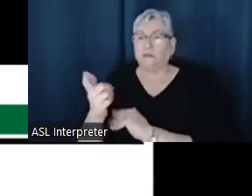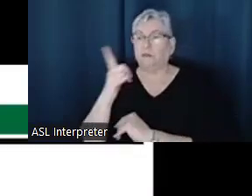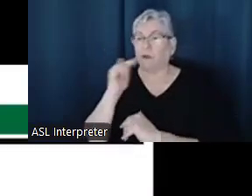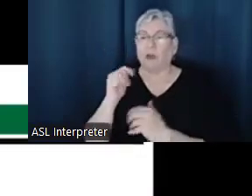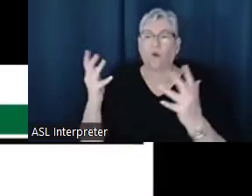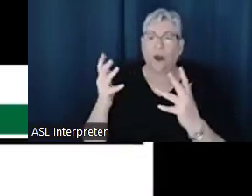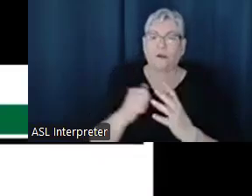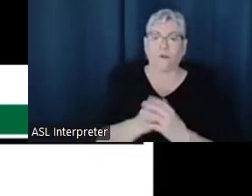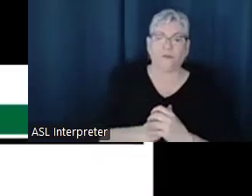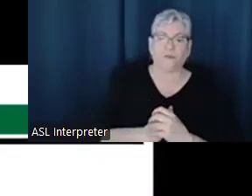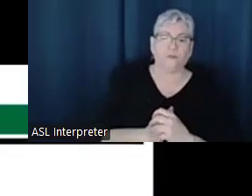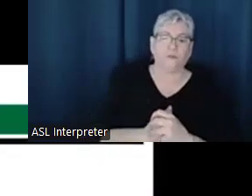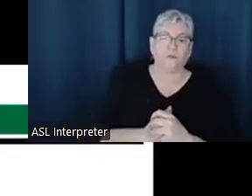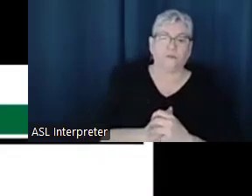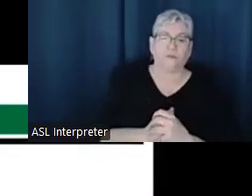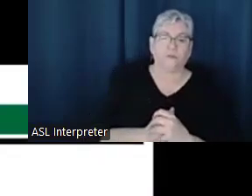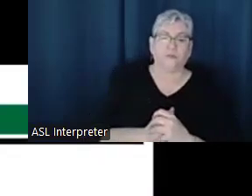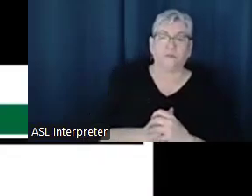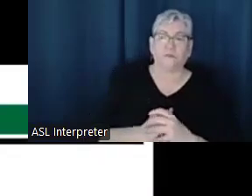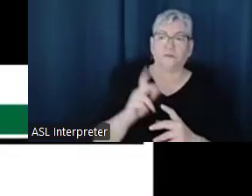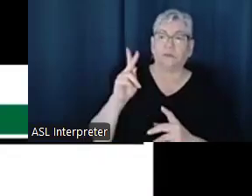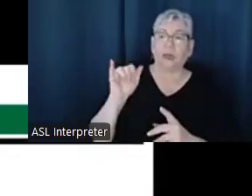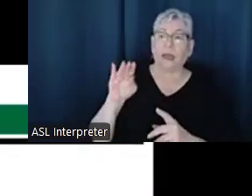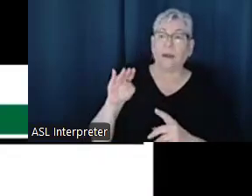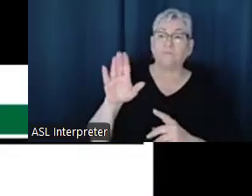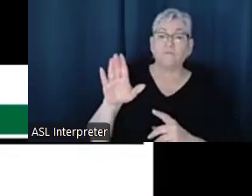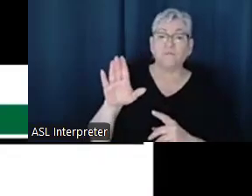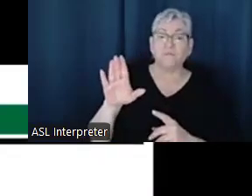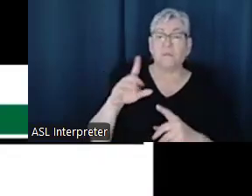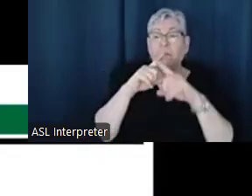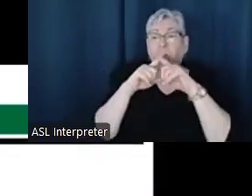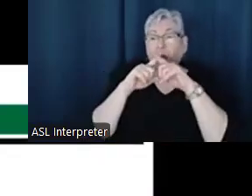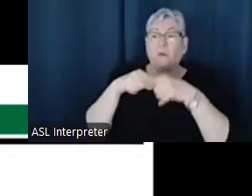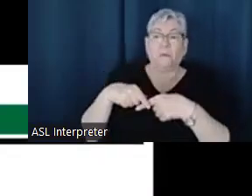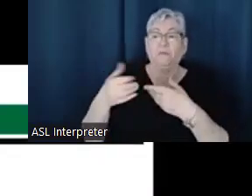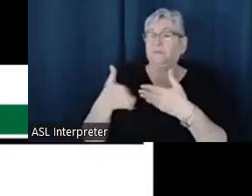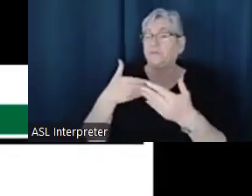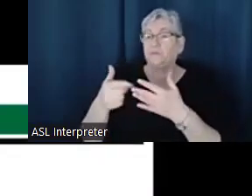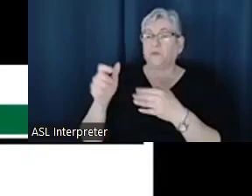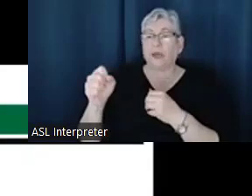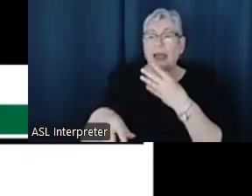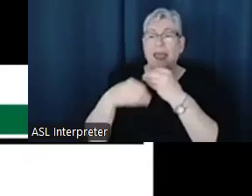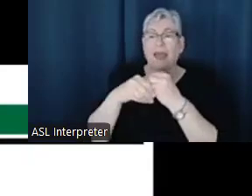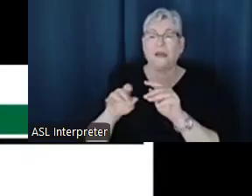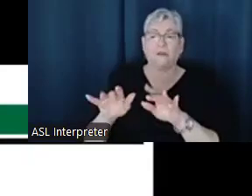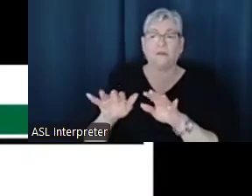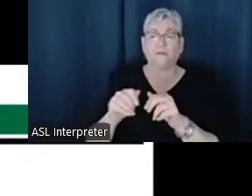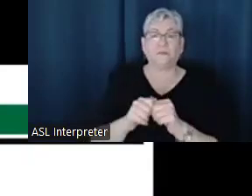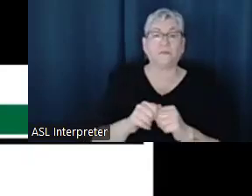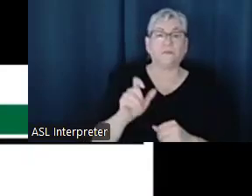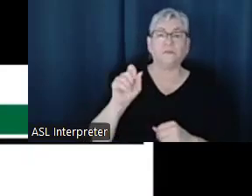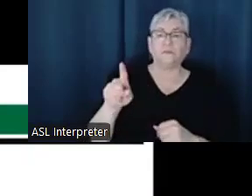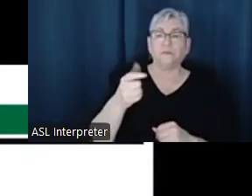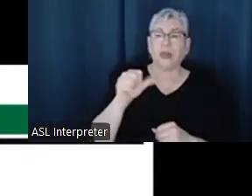And Kim, if you're still there with us, whether you're unmuted or can add into the question box, are there any do's or don'ts